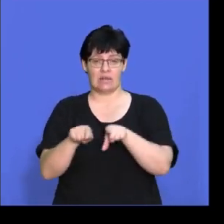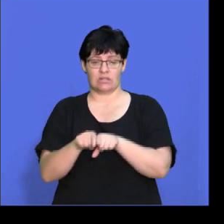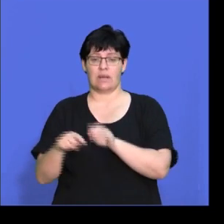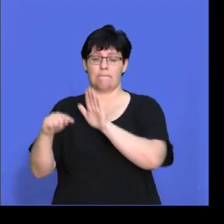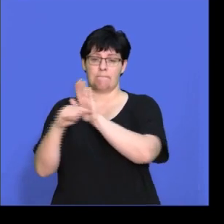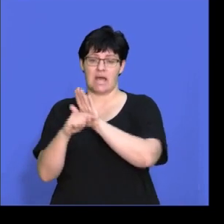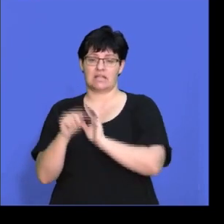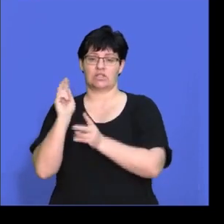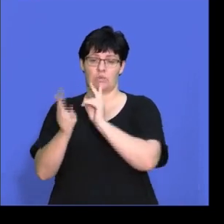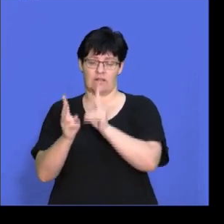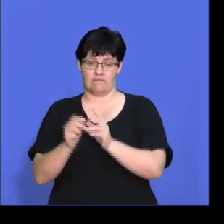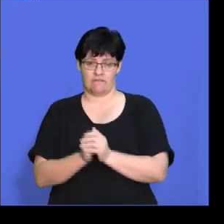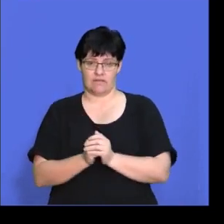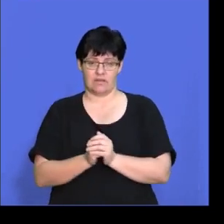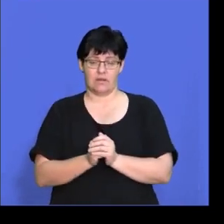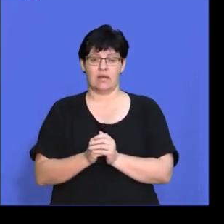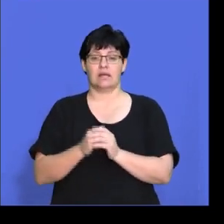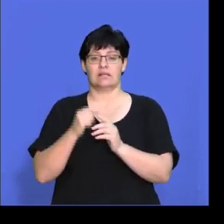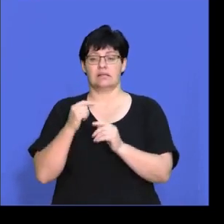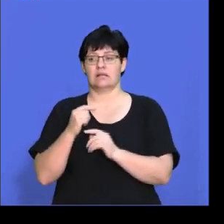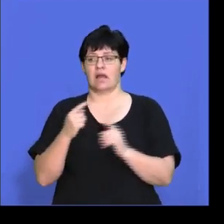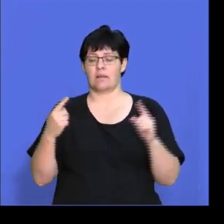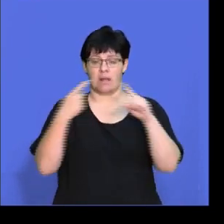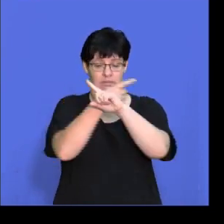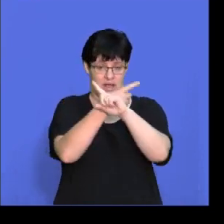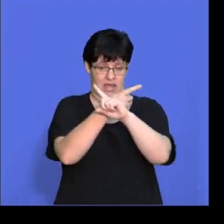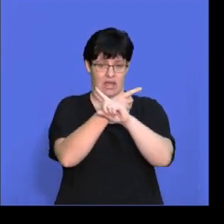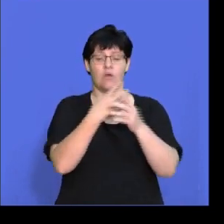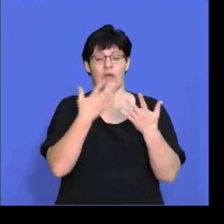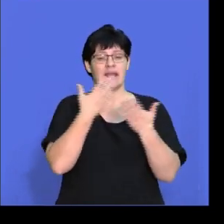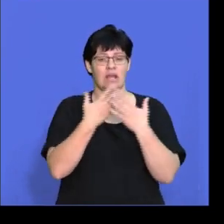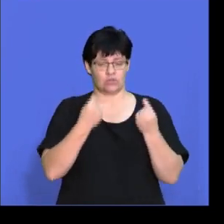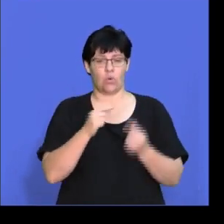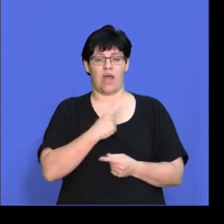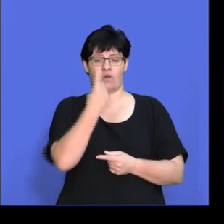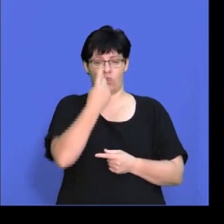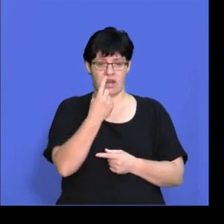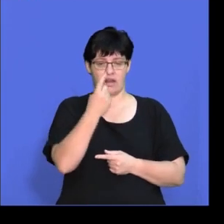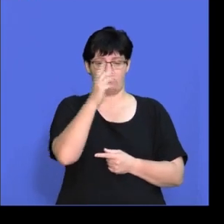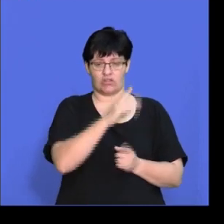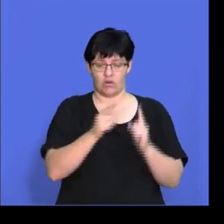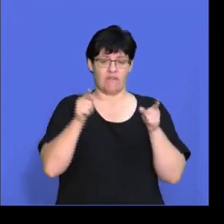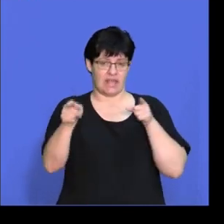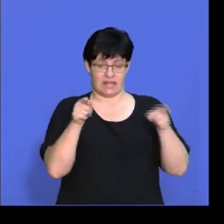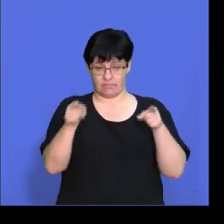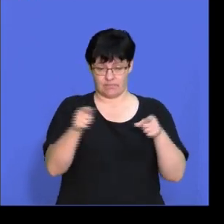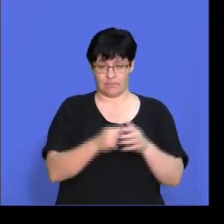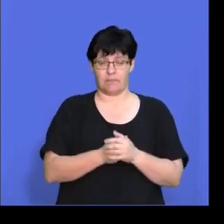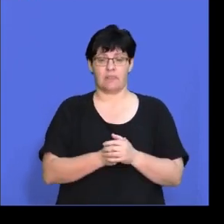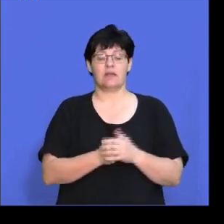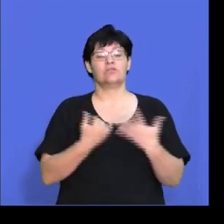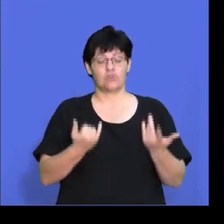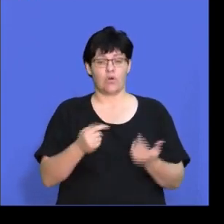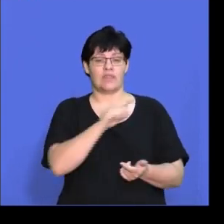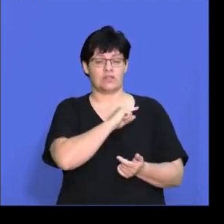to minus 12, multiplying across, which I can do when I've got one fraction on each side of the equal sign.